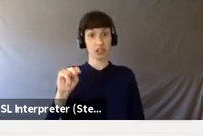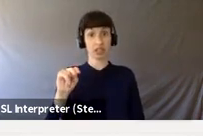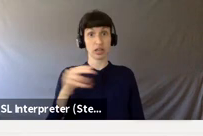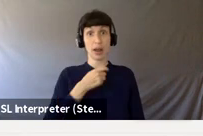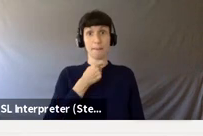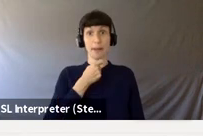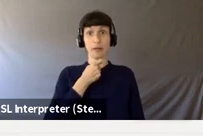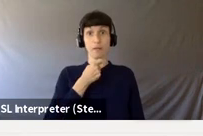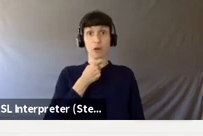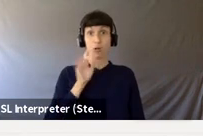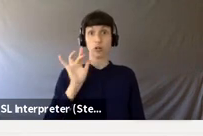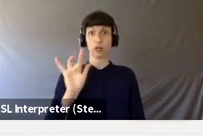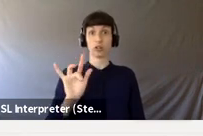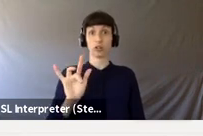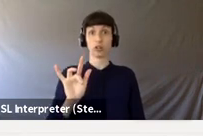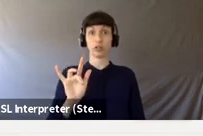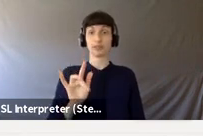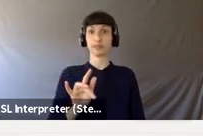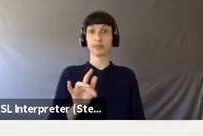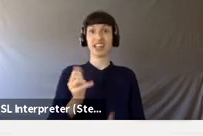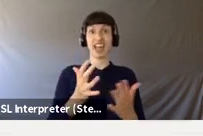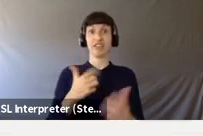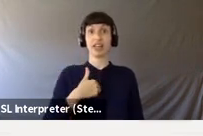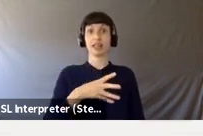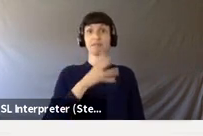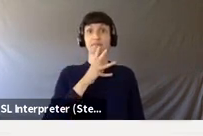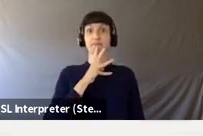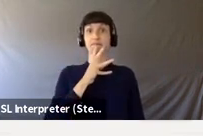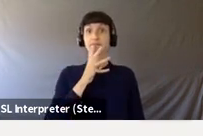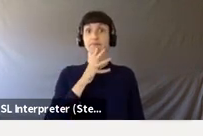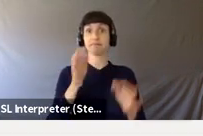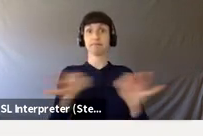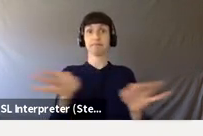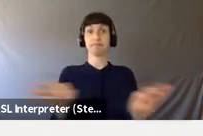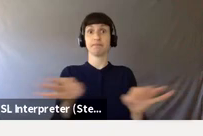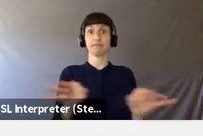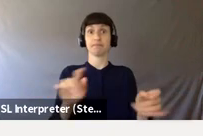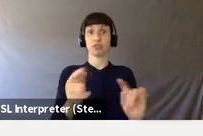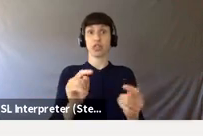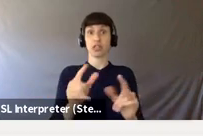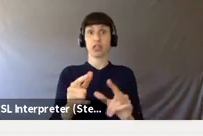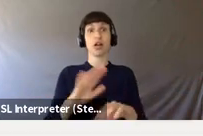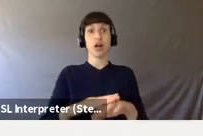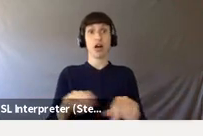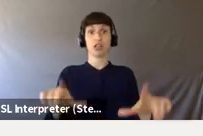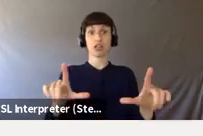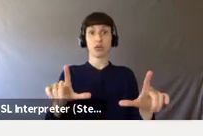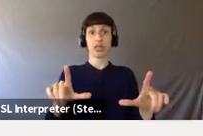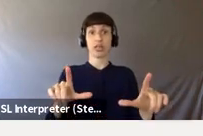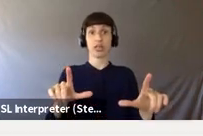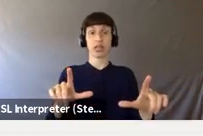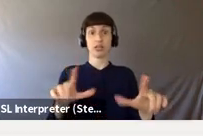microphone, everything that's being said is being translated onto the screen. It has a lot of features like new